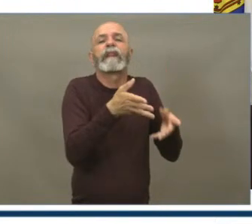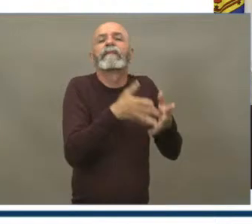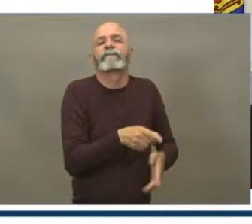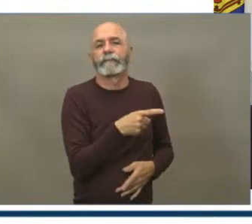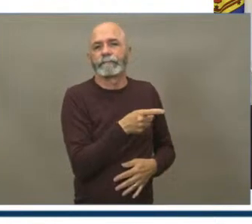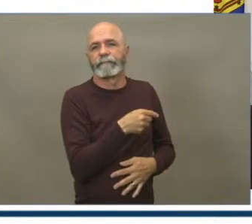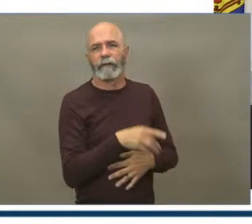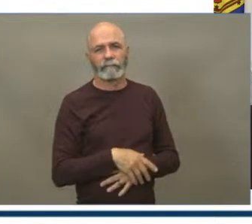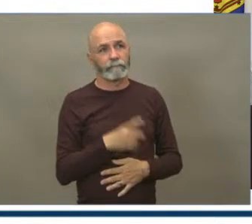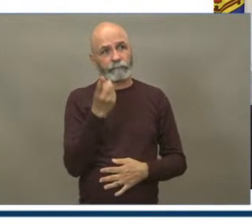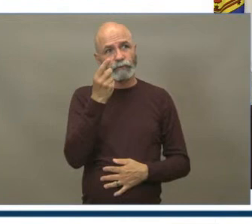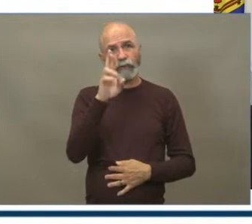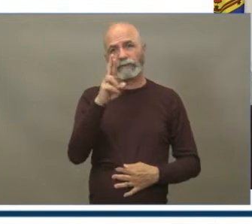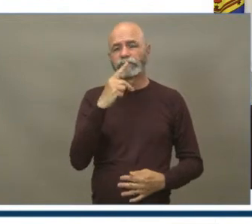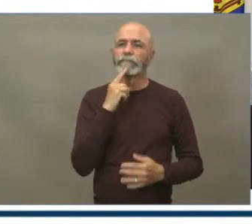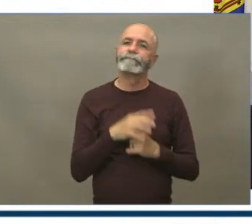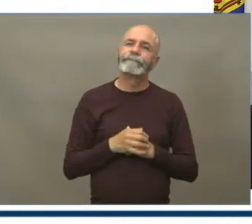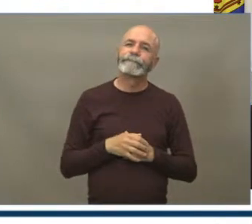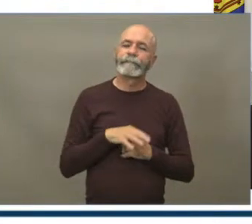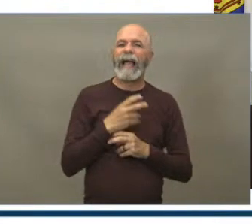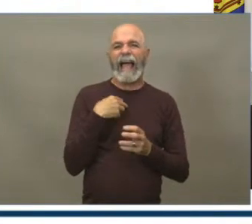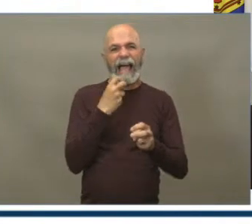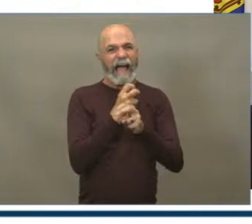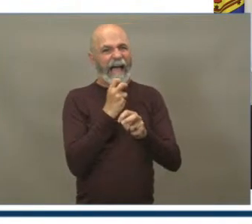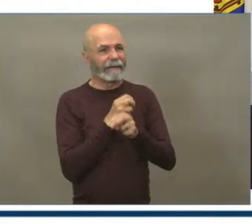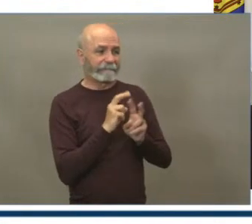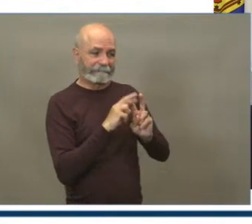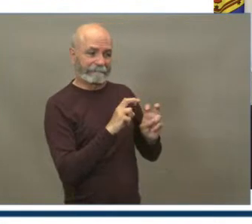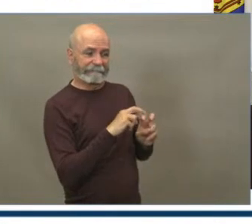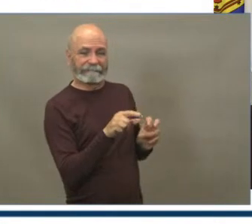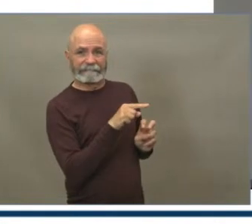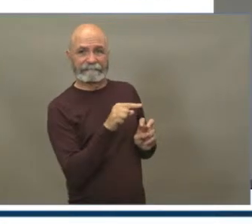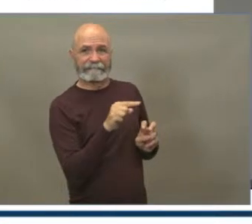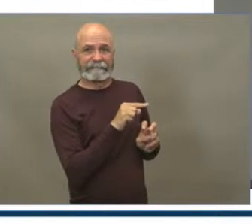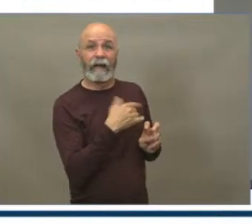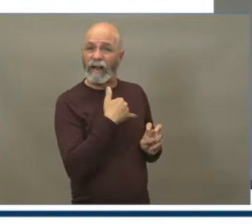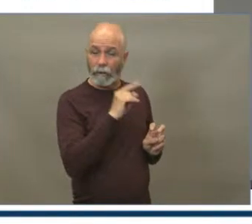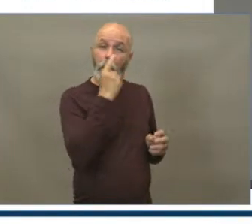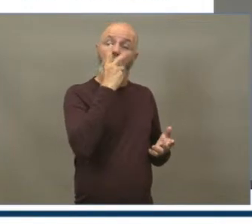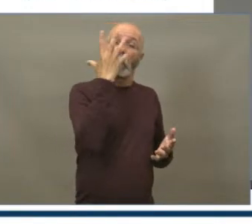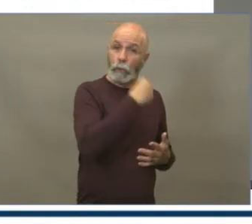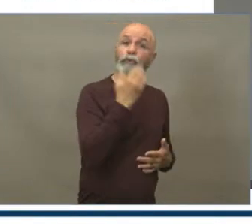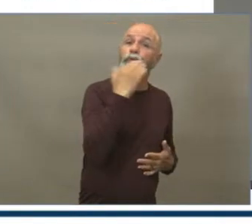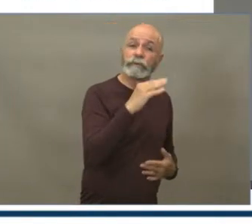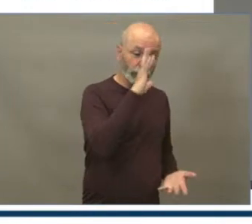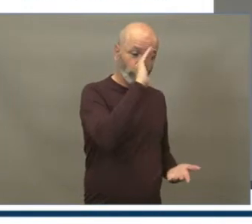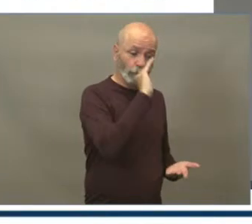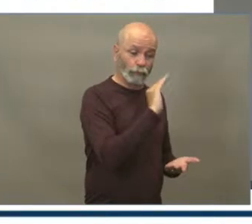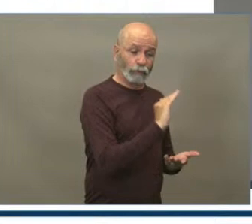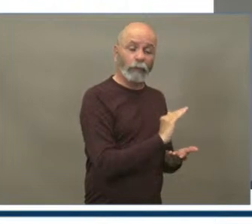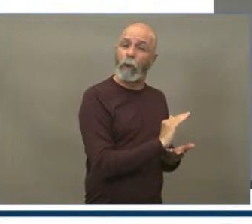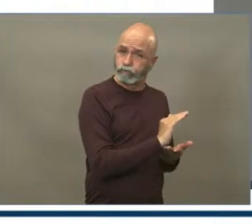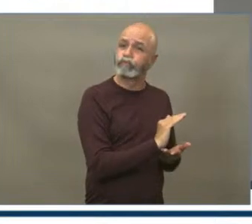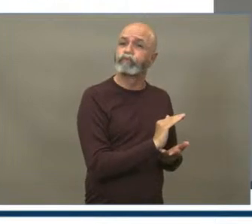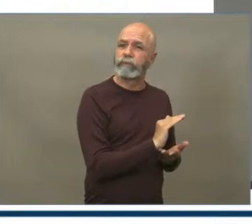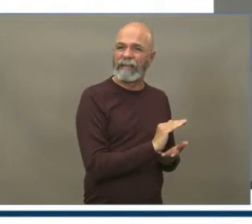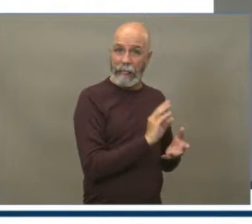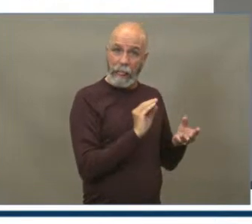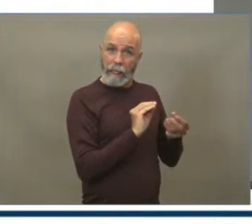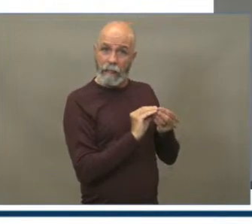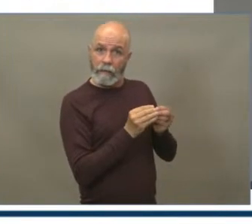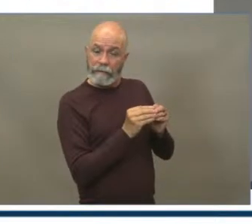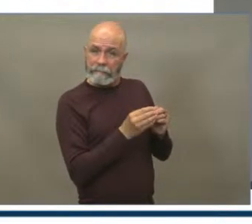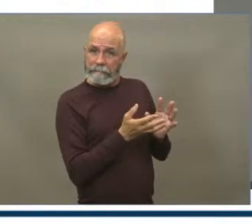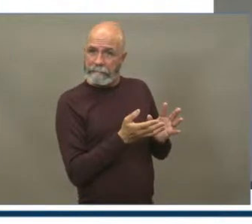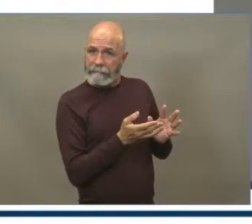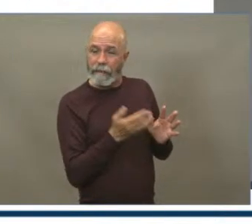very fluid. It's certainly come down significantly over the last few days, but I've used the analogy of a bucket. So we've